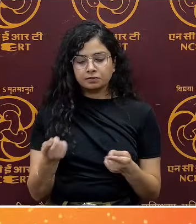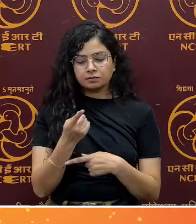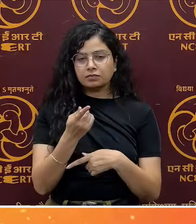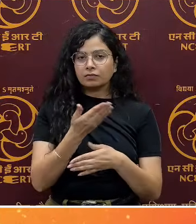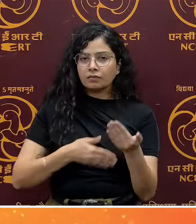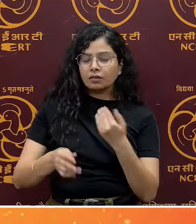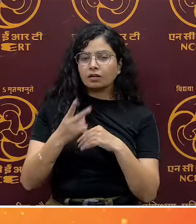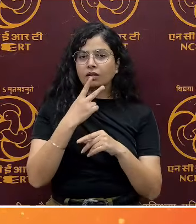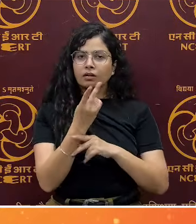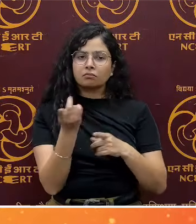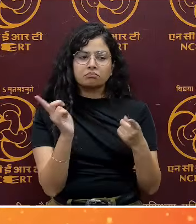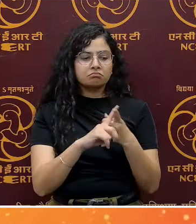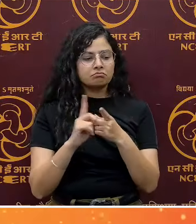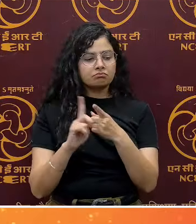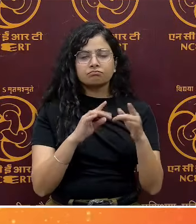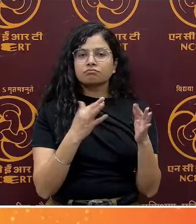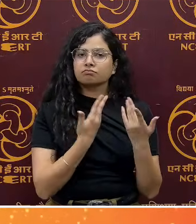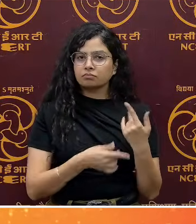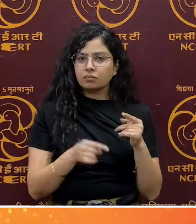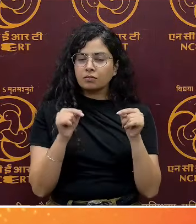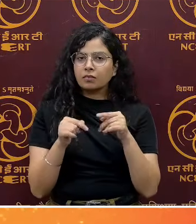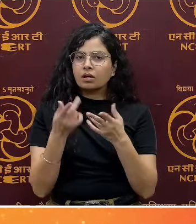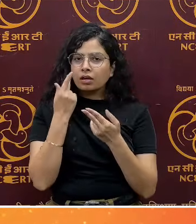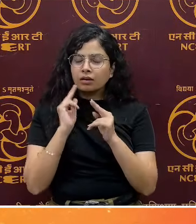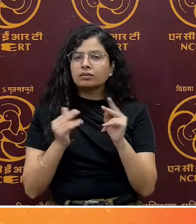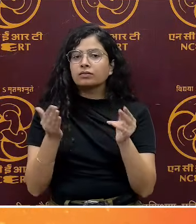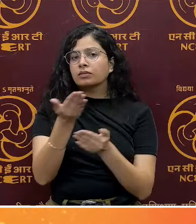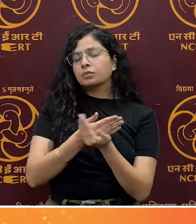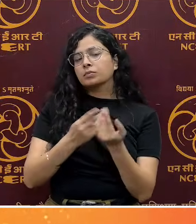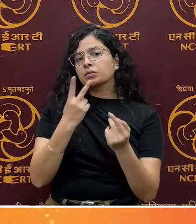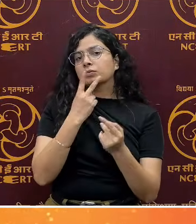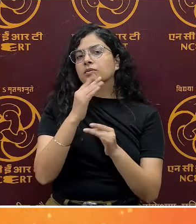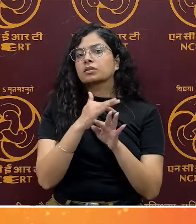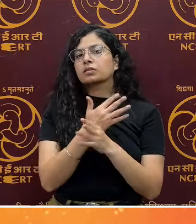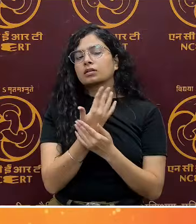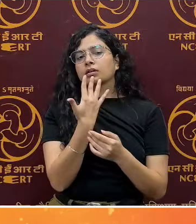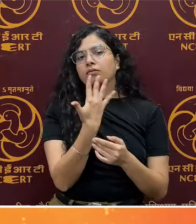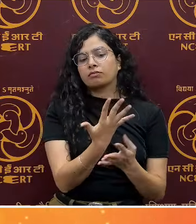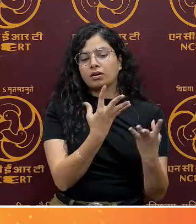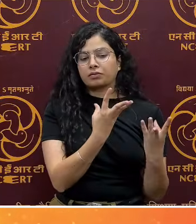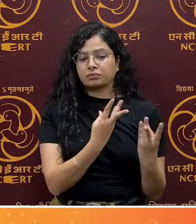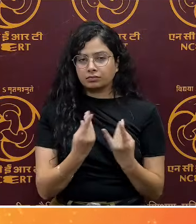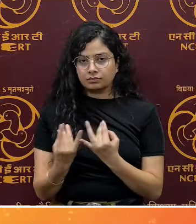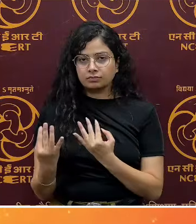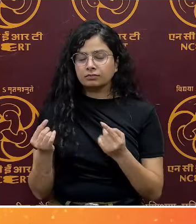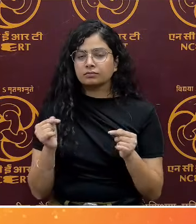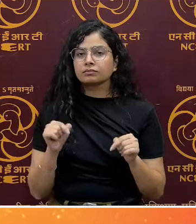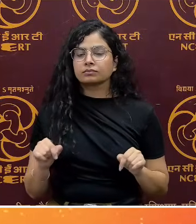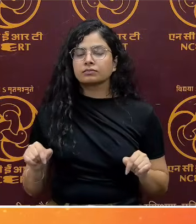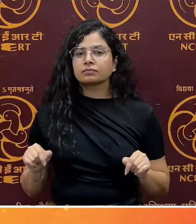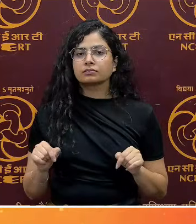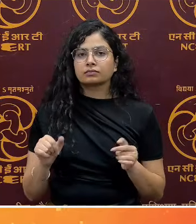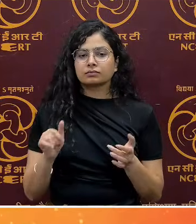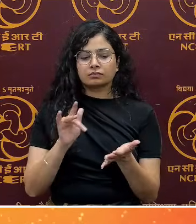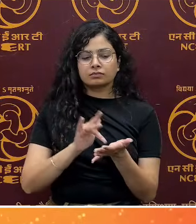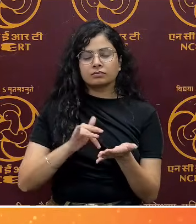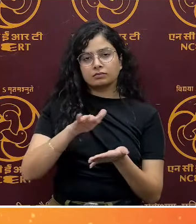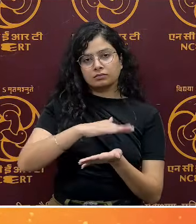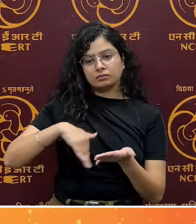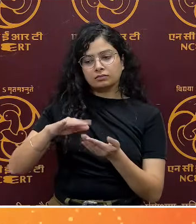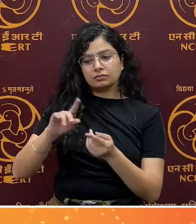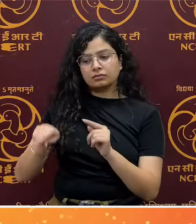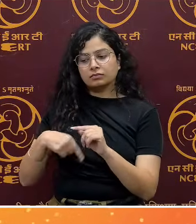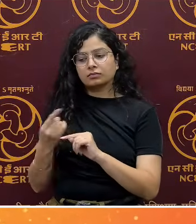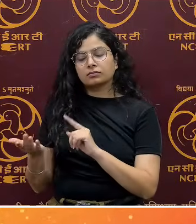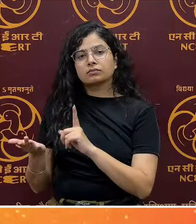these cases. If you can observe, there were 5 numbers, and the this area right hand side